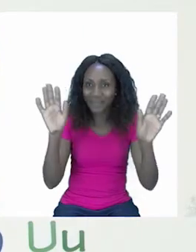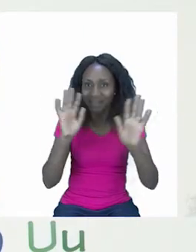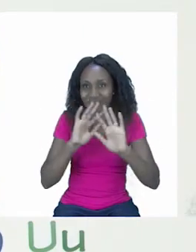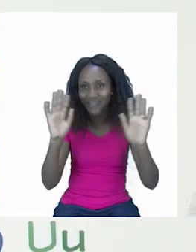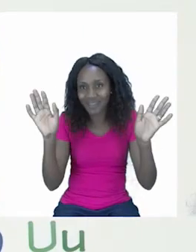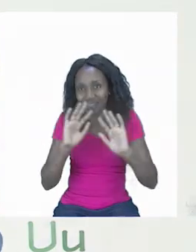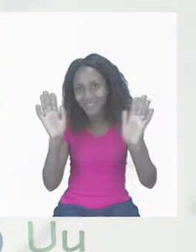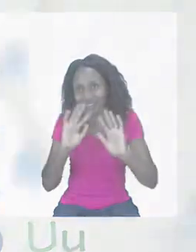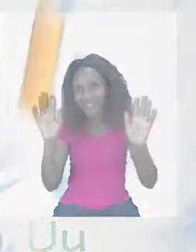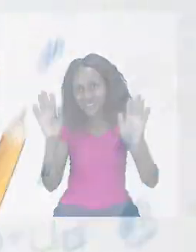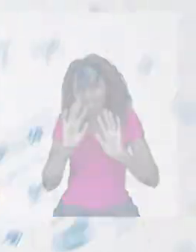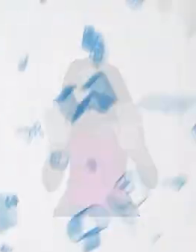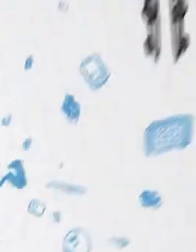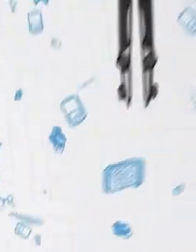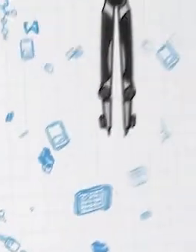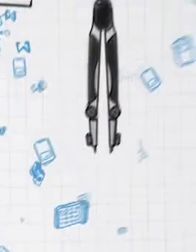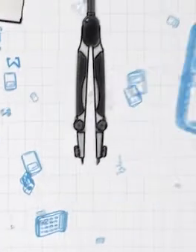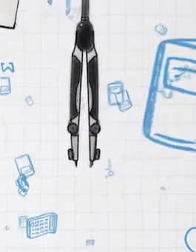goodbye.